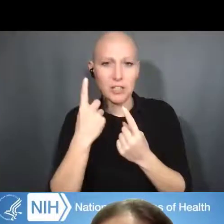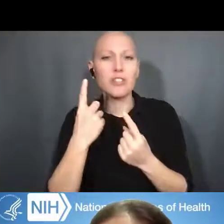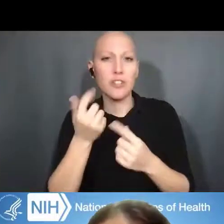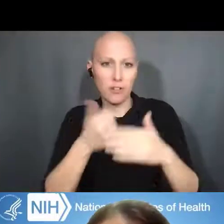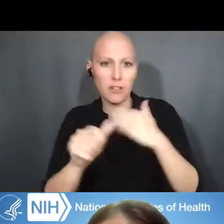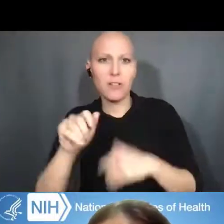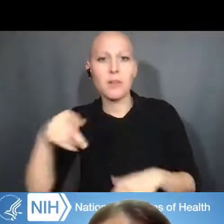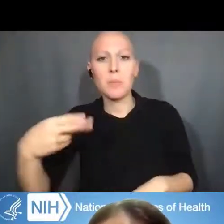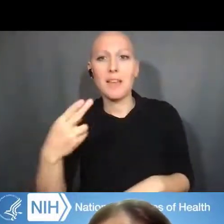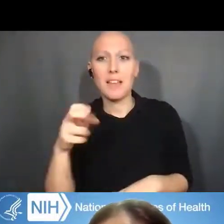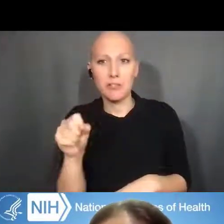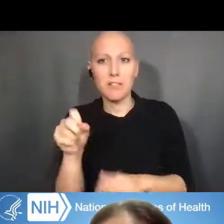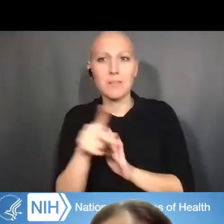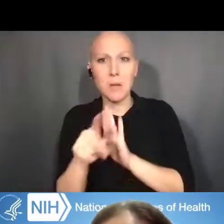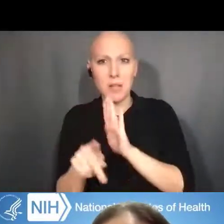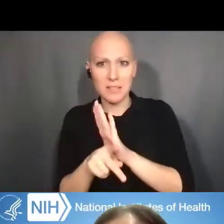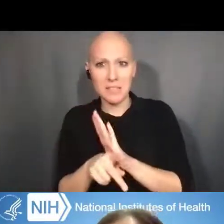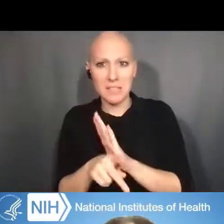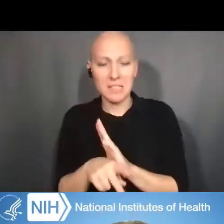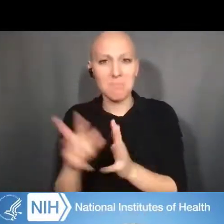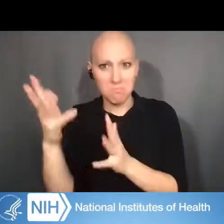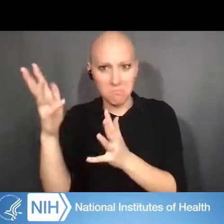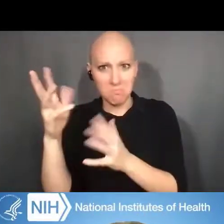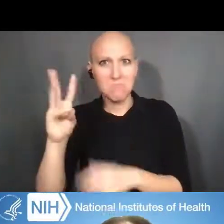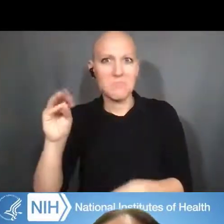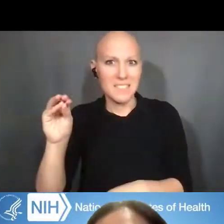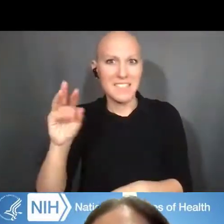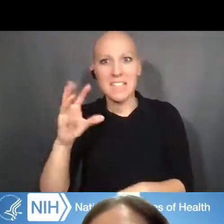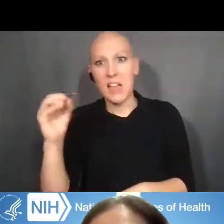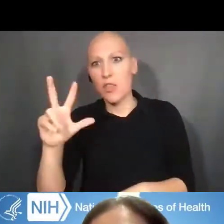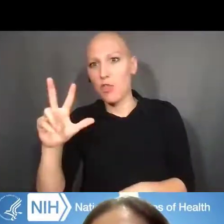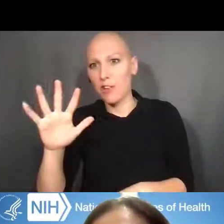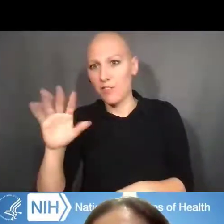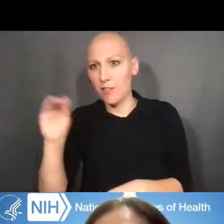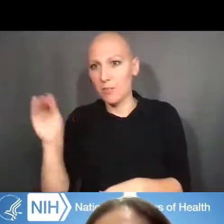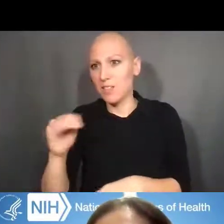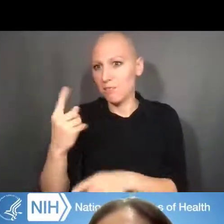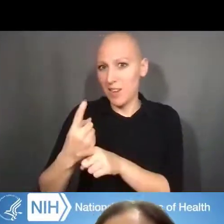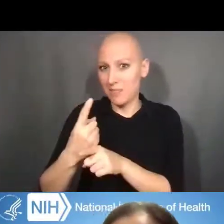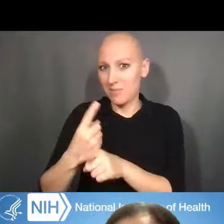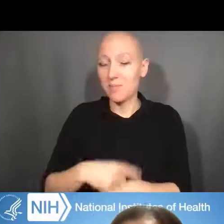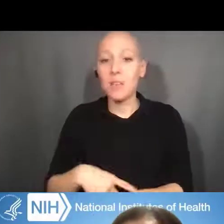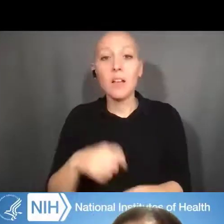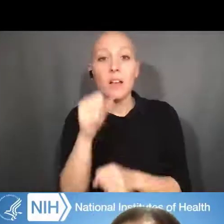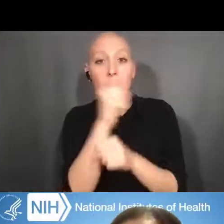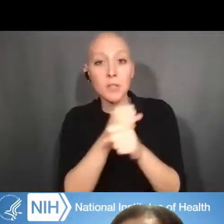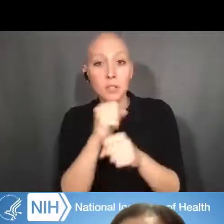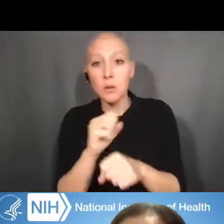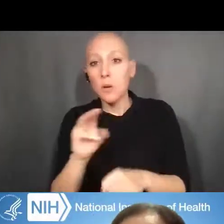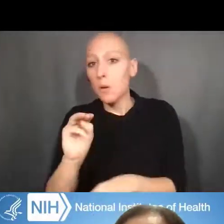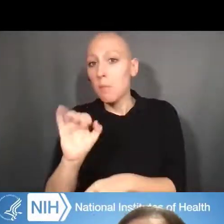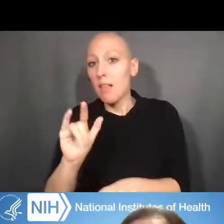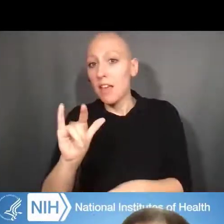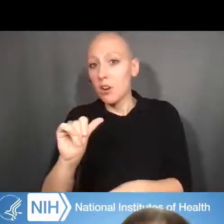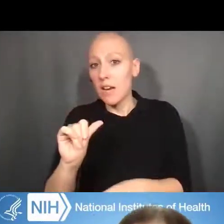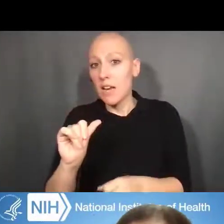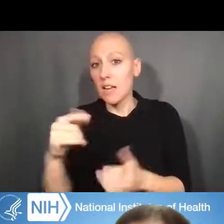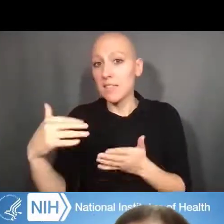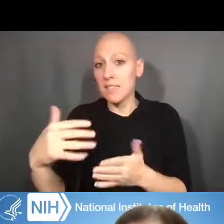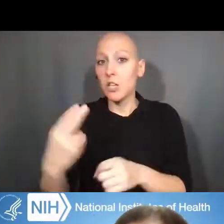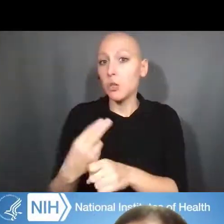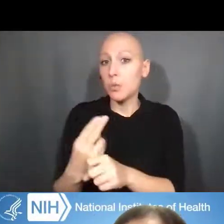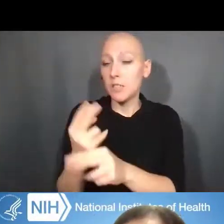the 60 and 35% who got that correct. A mosquito malaria study using rabbit host, this would also